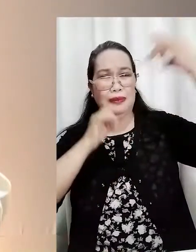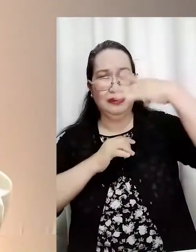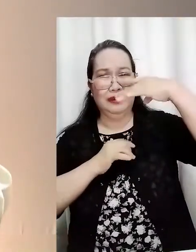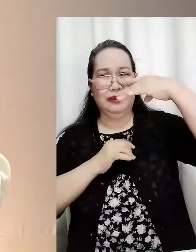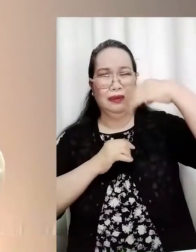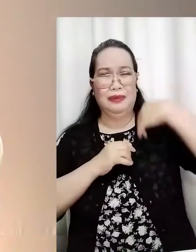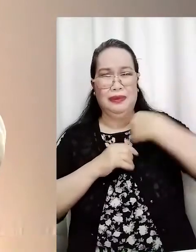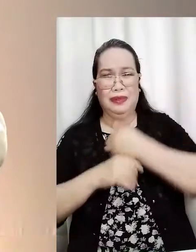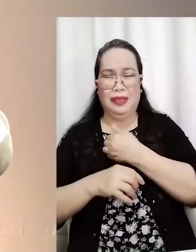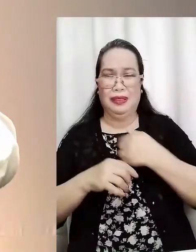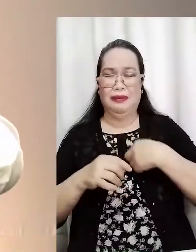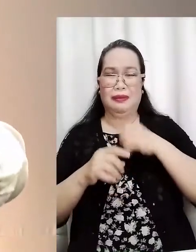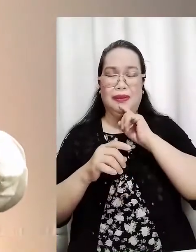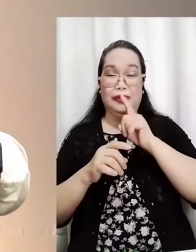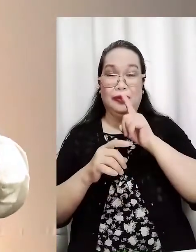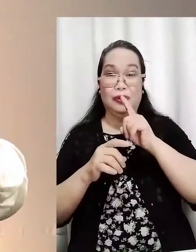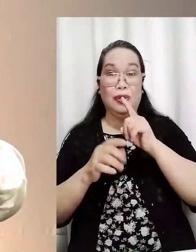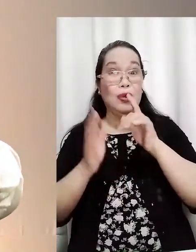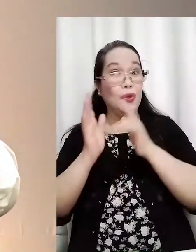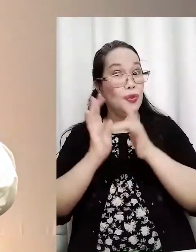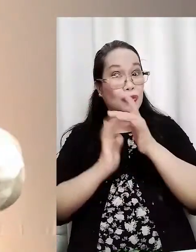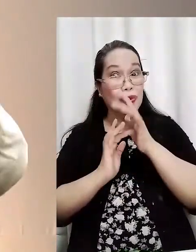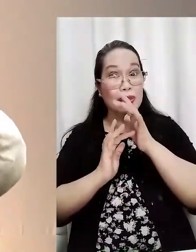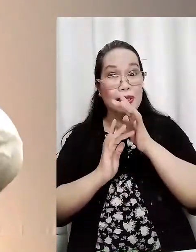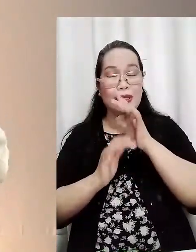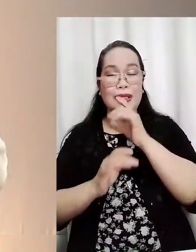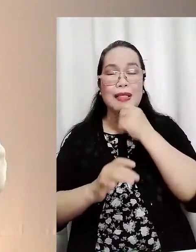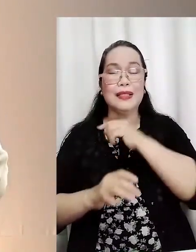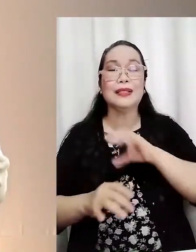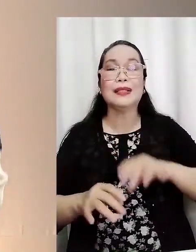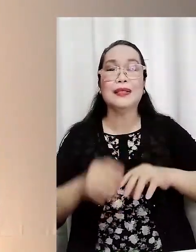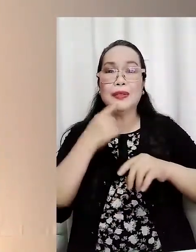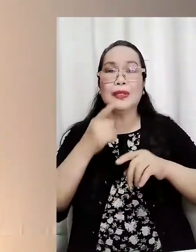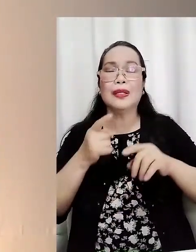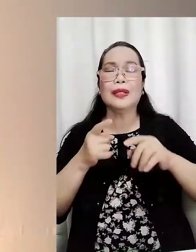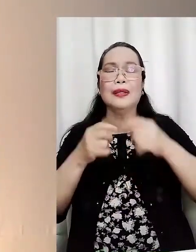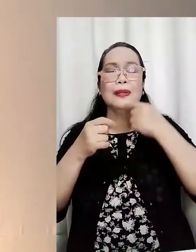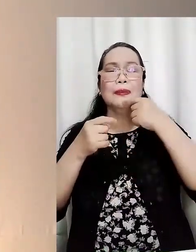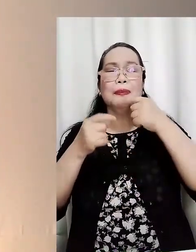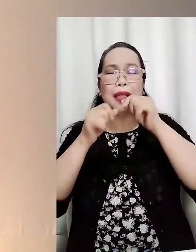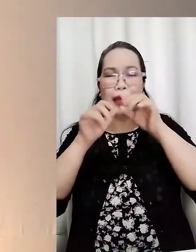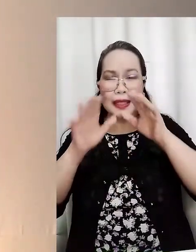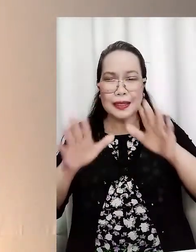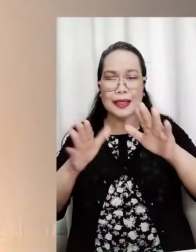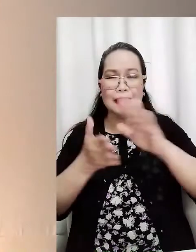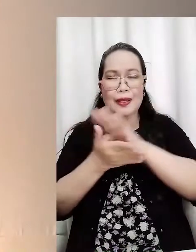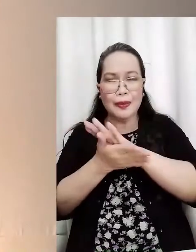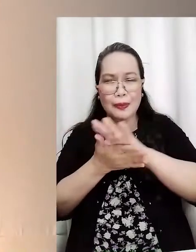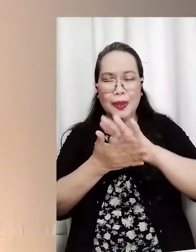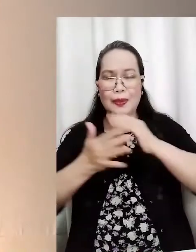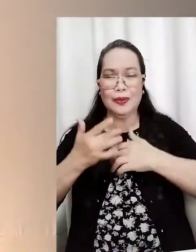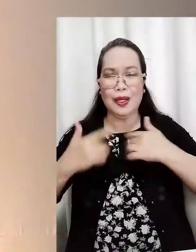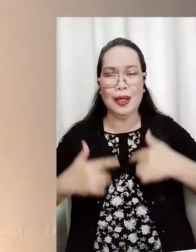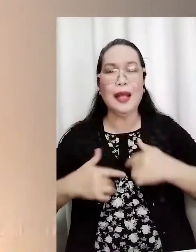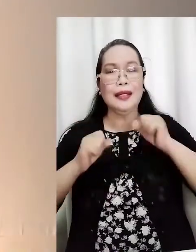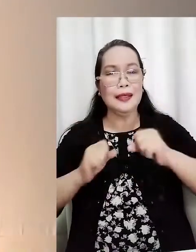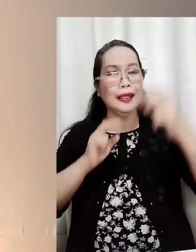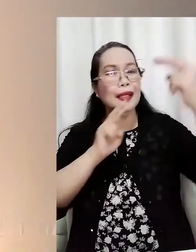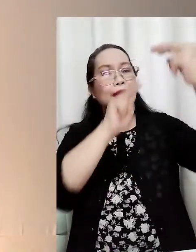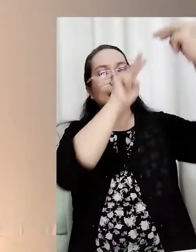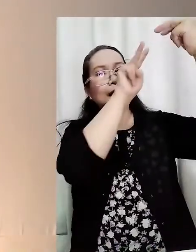contrary, ang sabi ng Panginoong Jesus, blessed are the pure in heart, for they will see